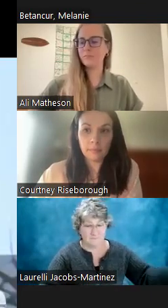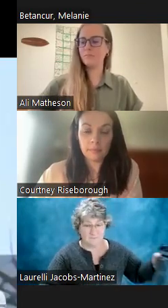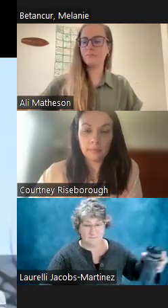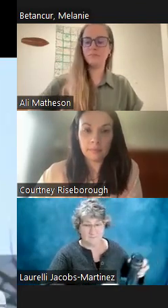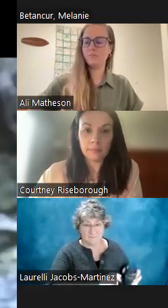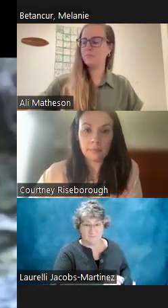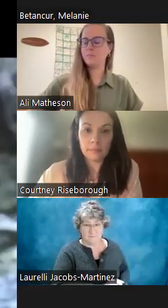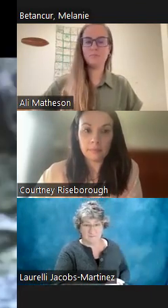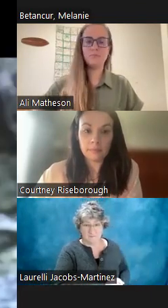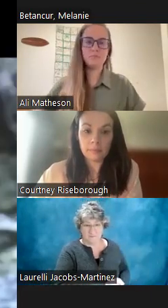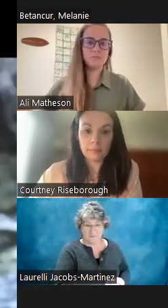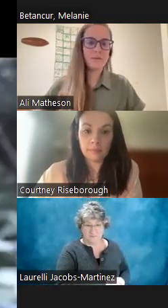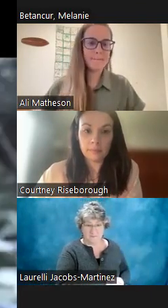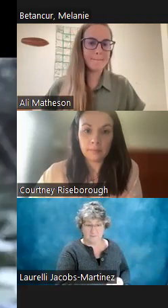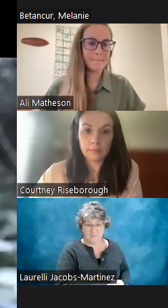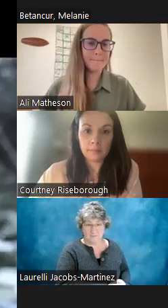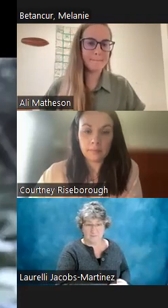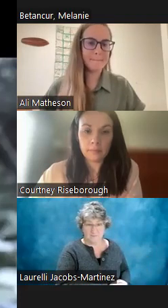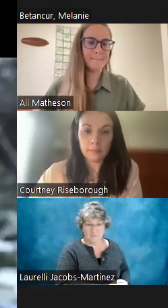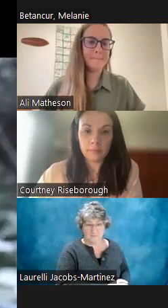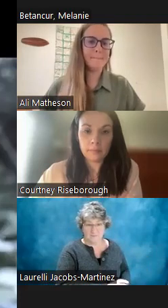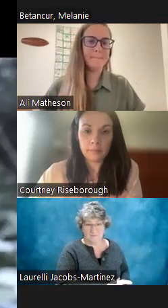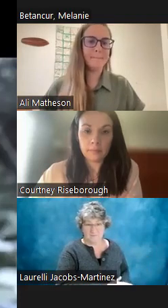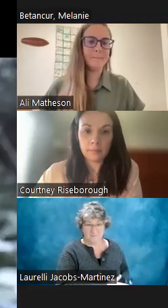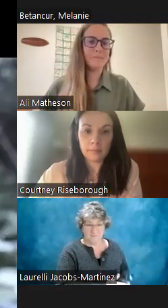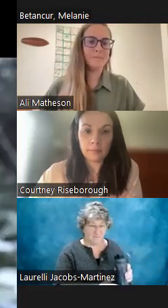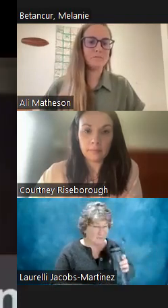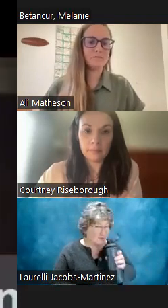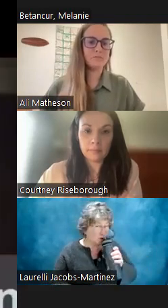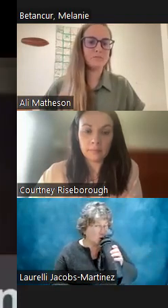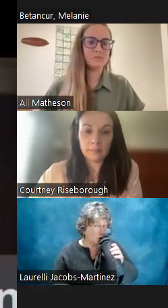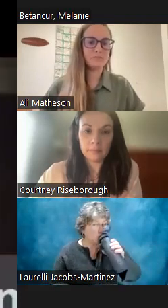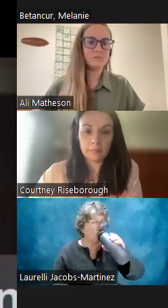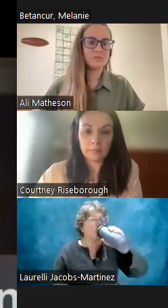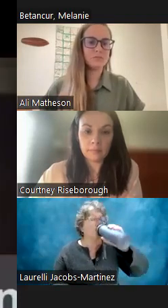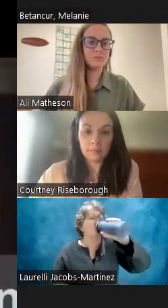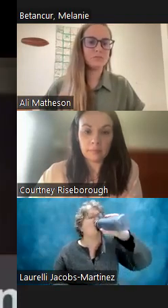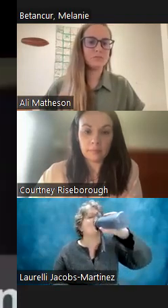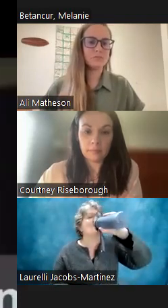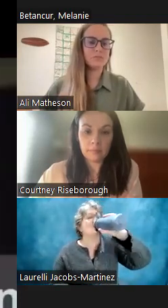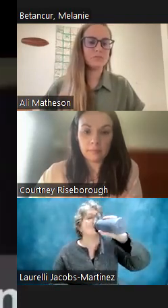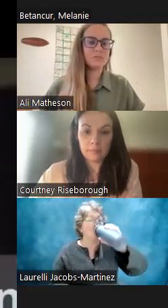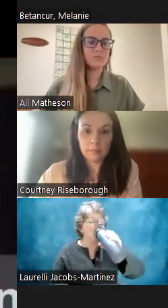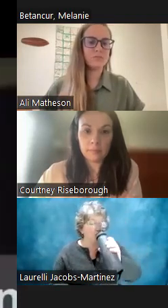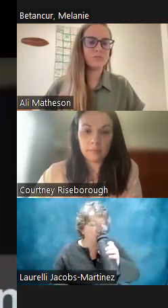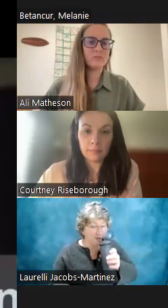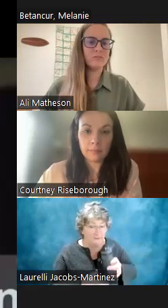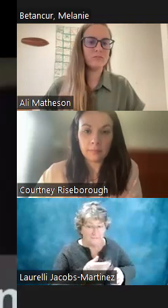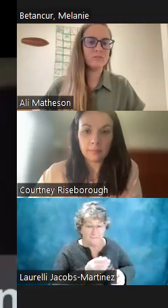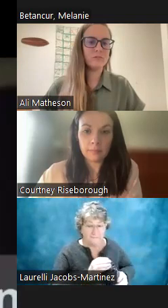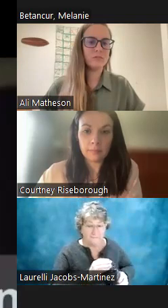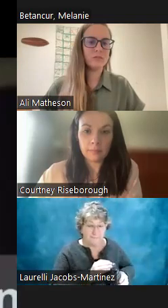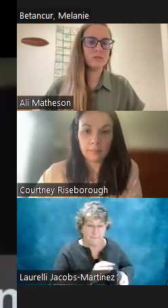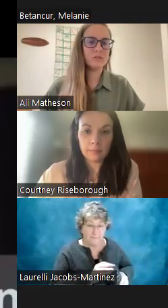are deafblind. I switch between deaf and disabled because I'm also a little person. Being deaf is a big part of who I am,